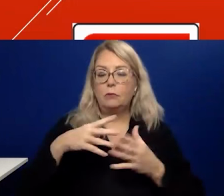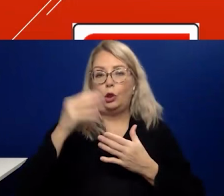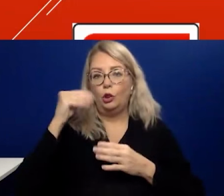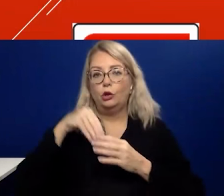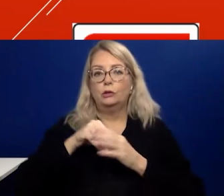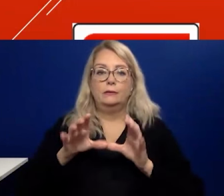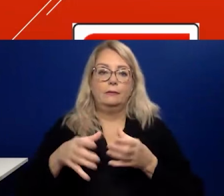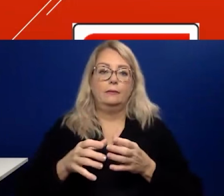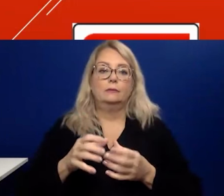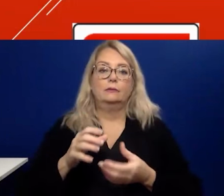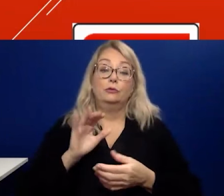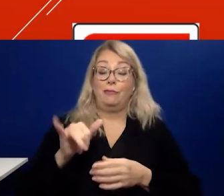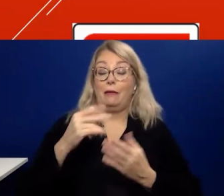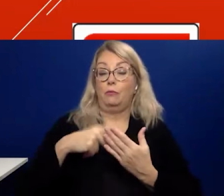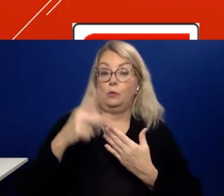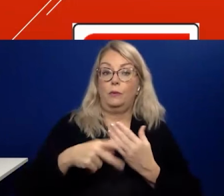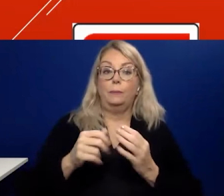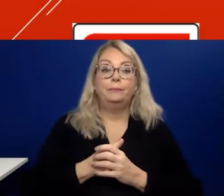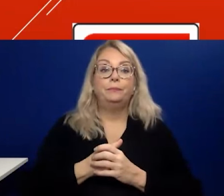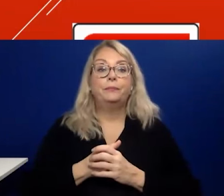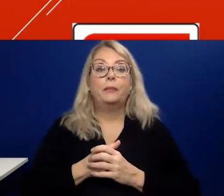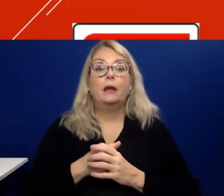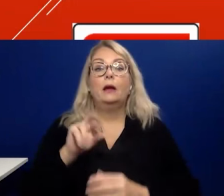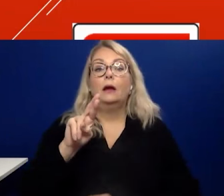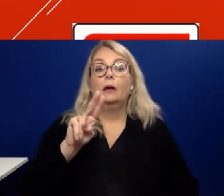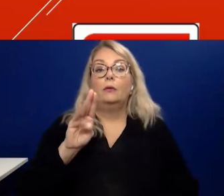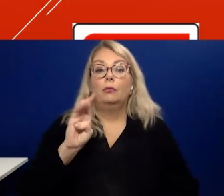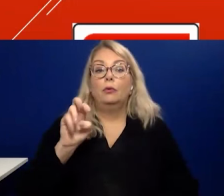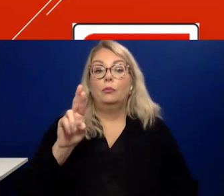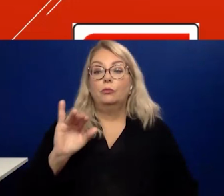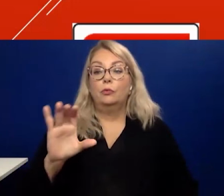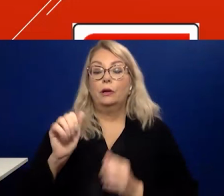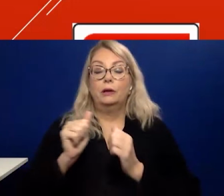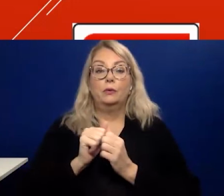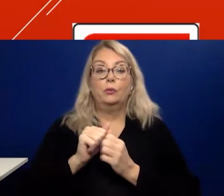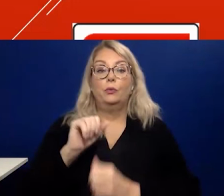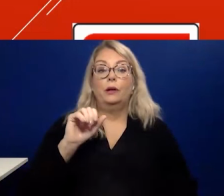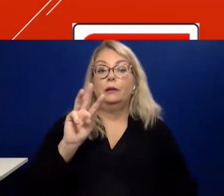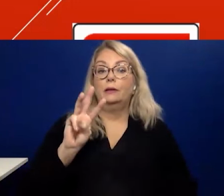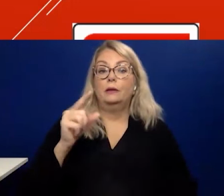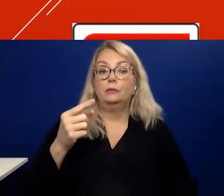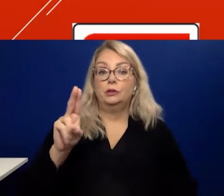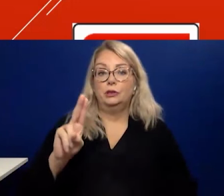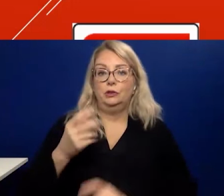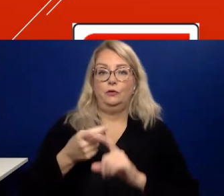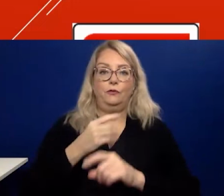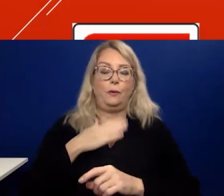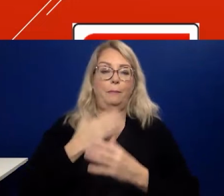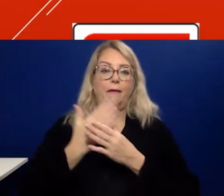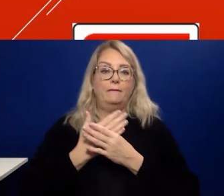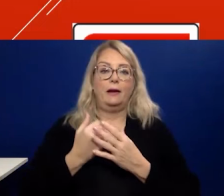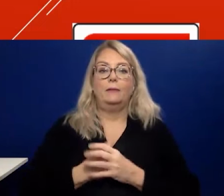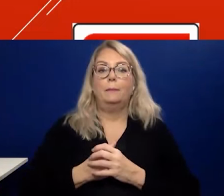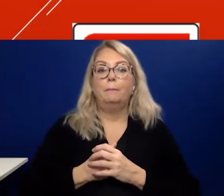All right, this is a competency rubric with WGU. This came from my files. This is A class.